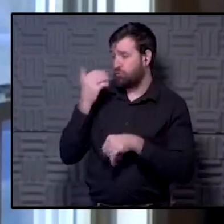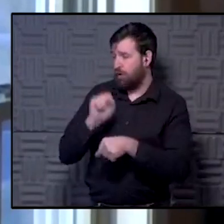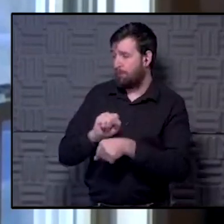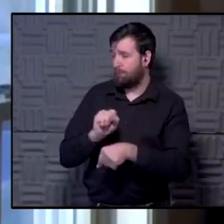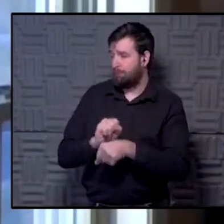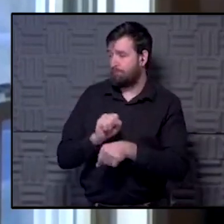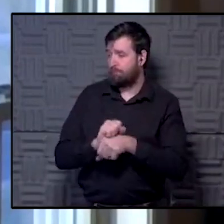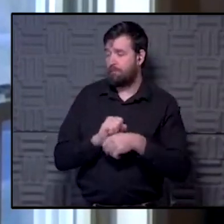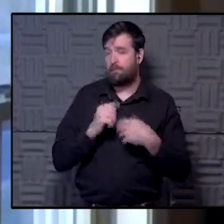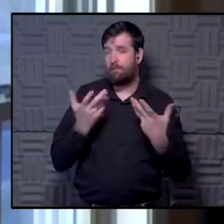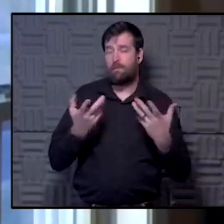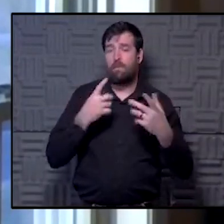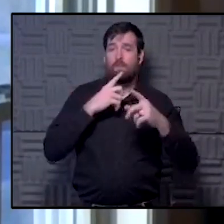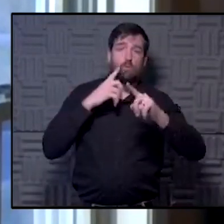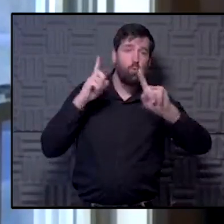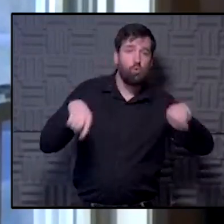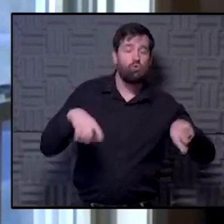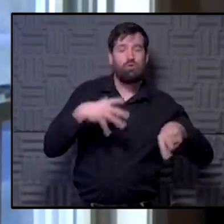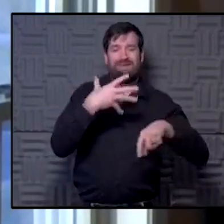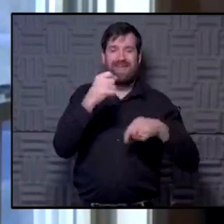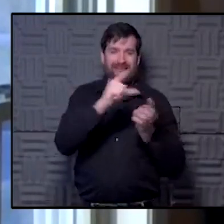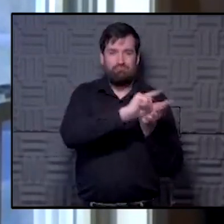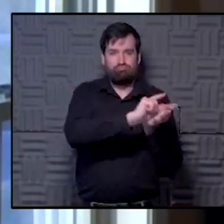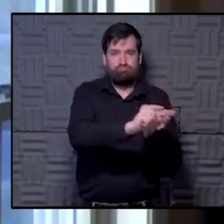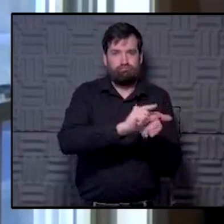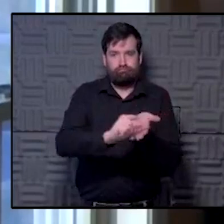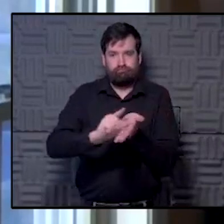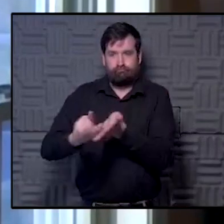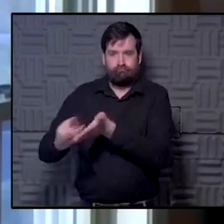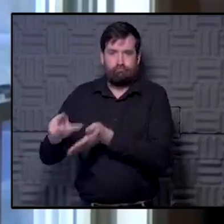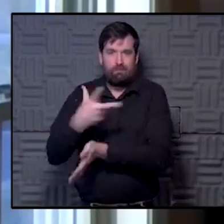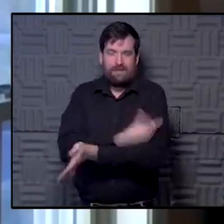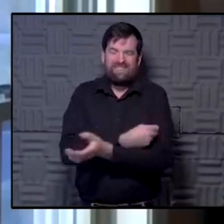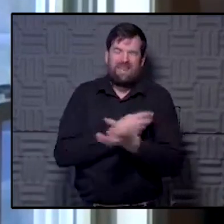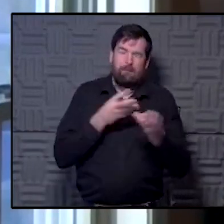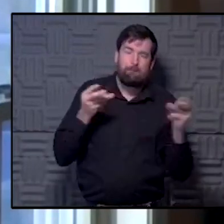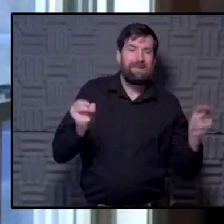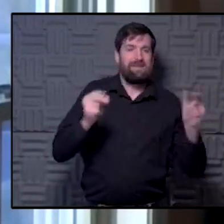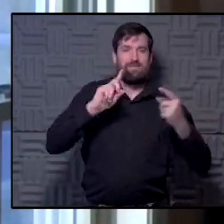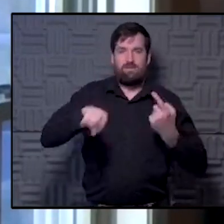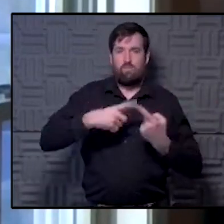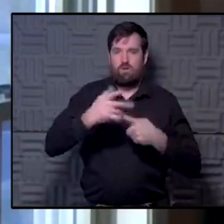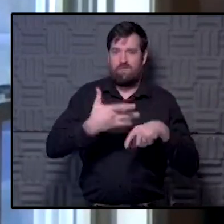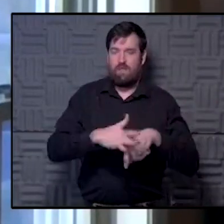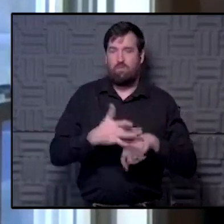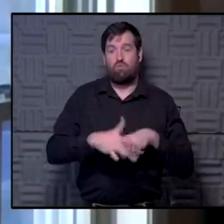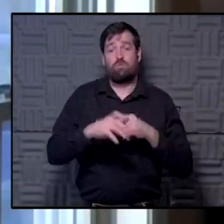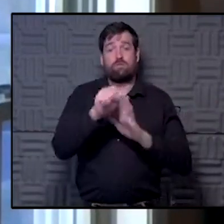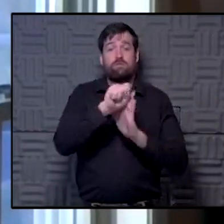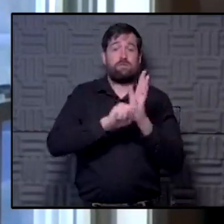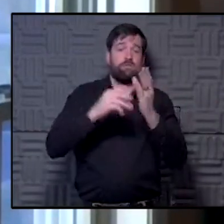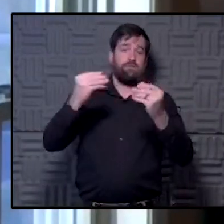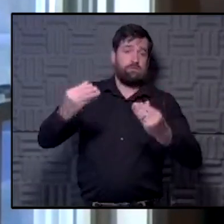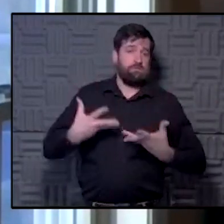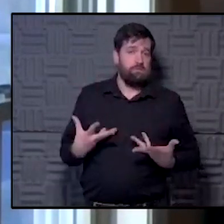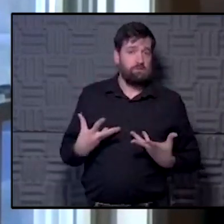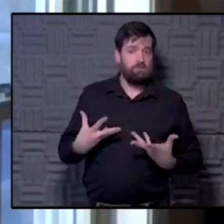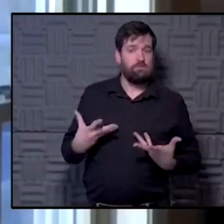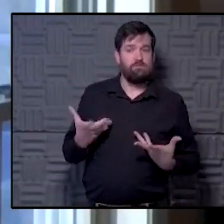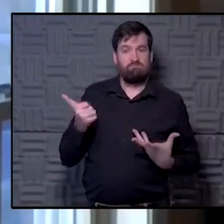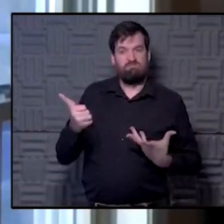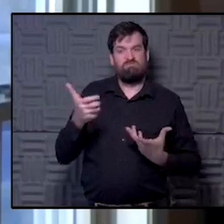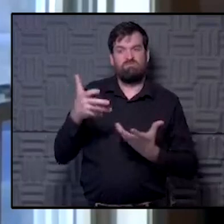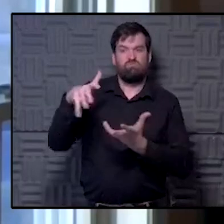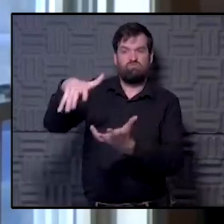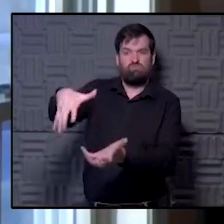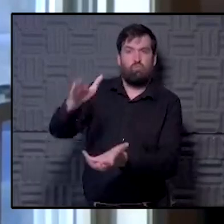of ordering and allocating the vaccine immediately when it's available. So states are notified that they get X number